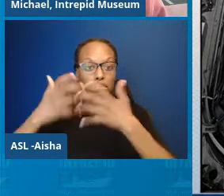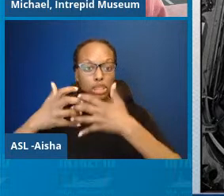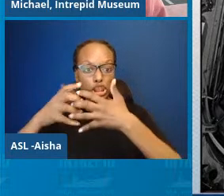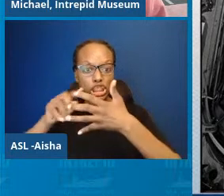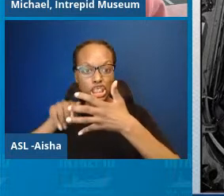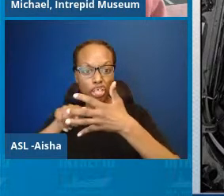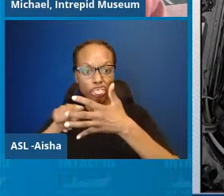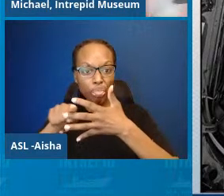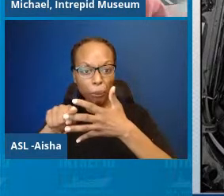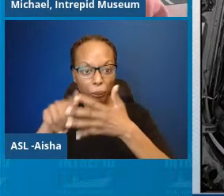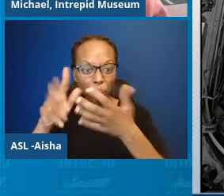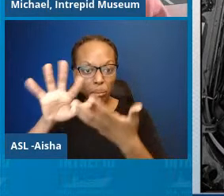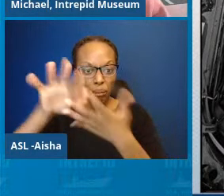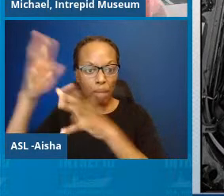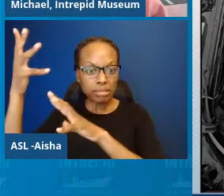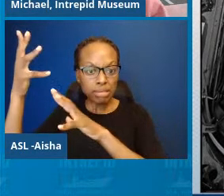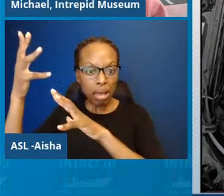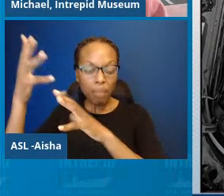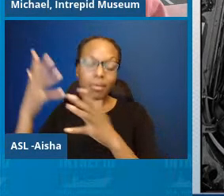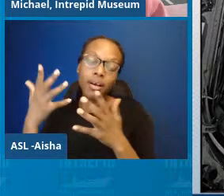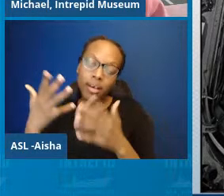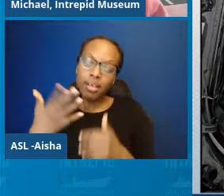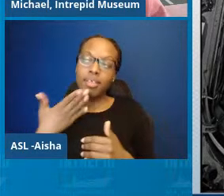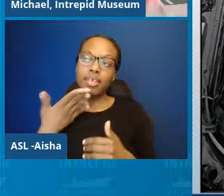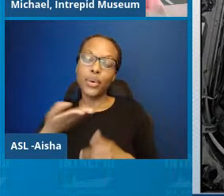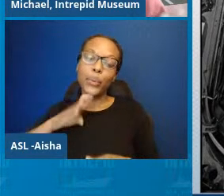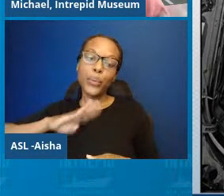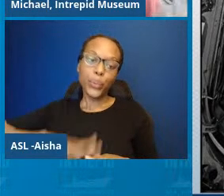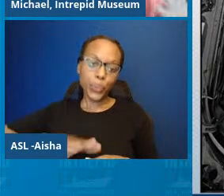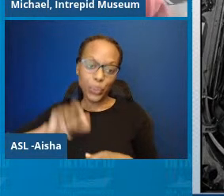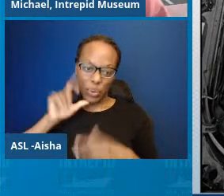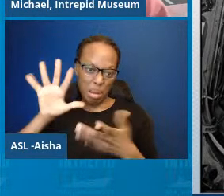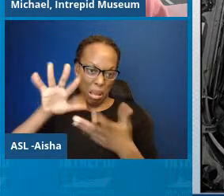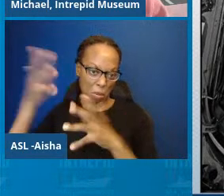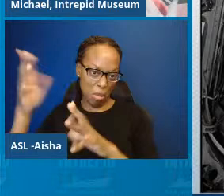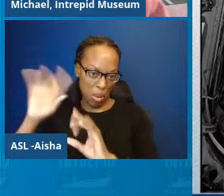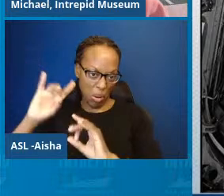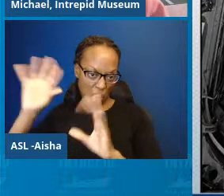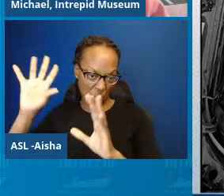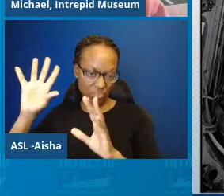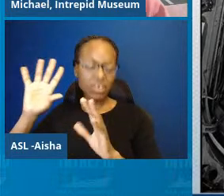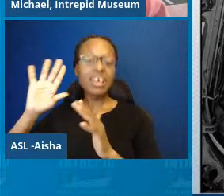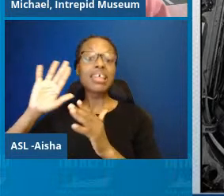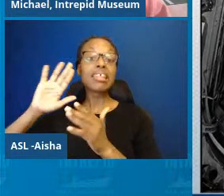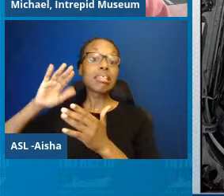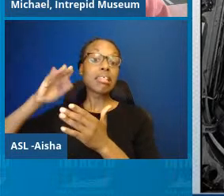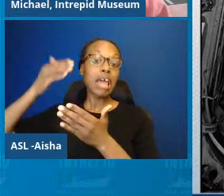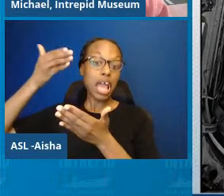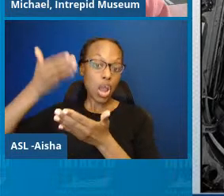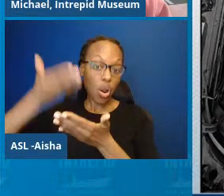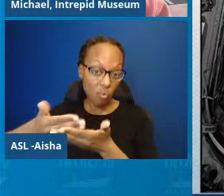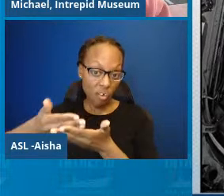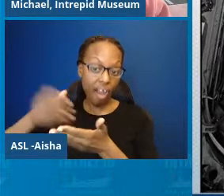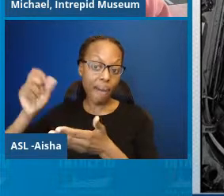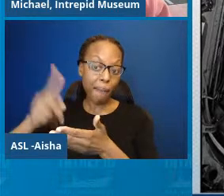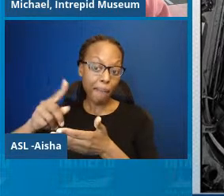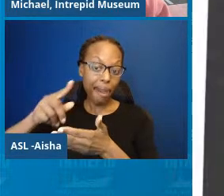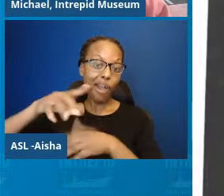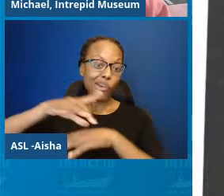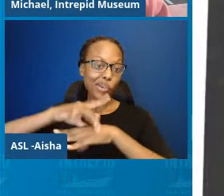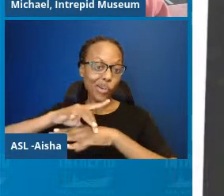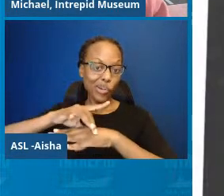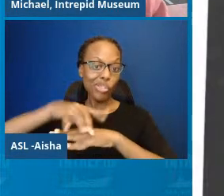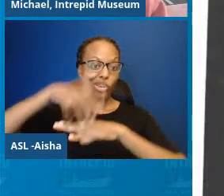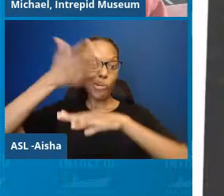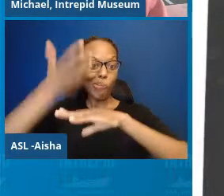board Intrepid, just like Scott Carpenter was. They got back in the right time and the right spot. And when they